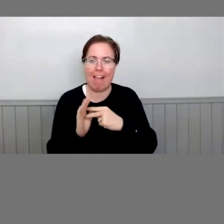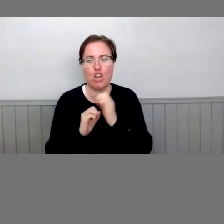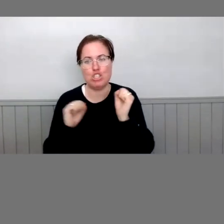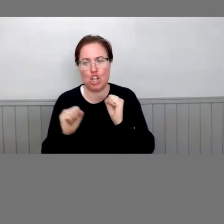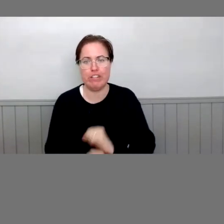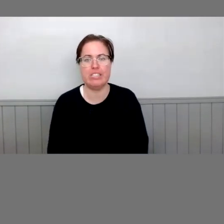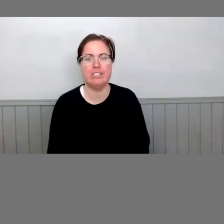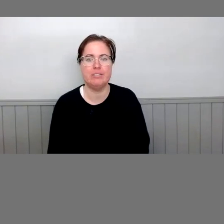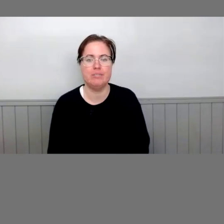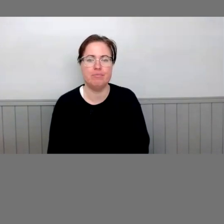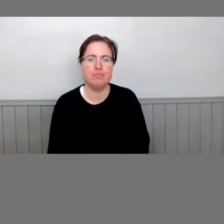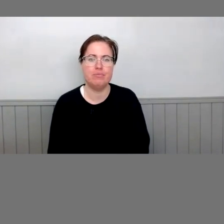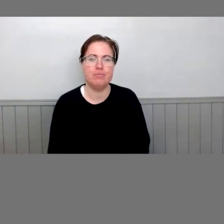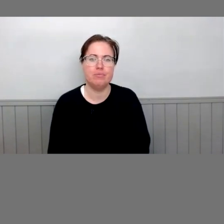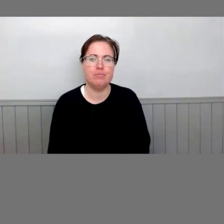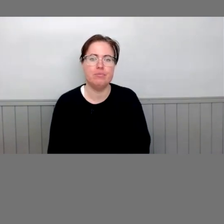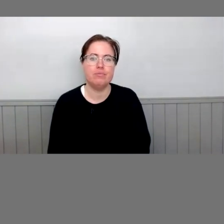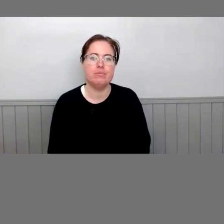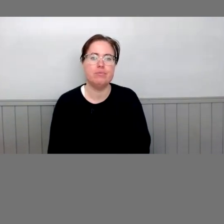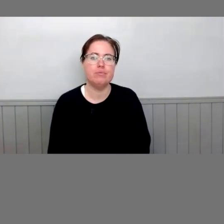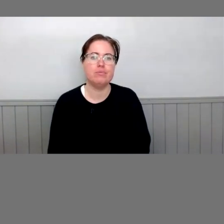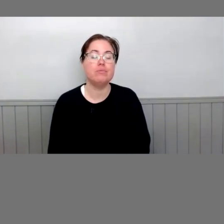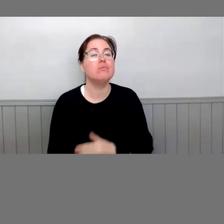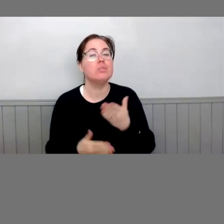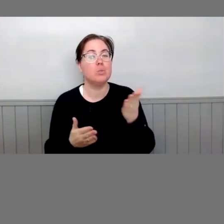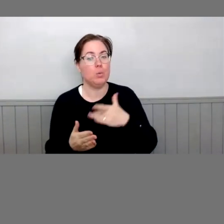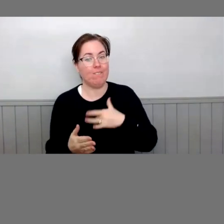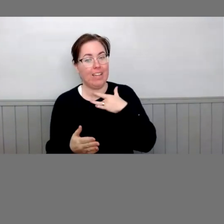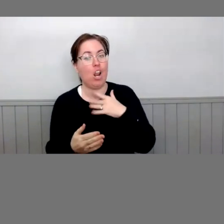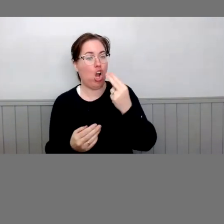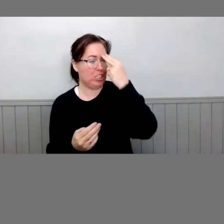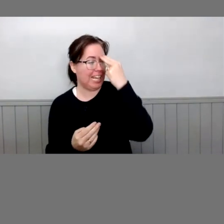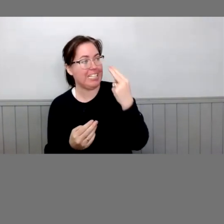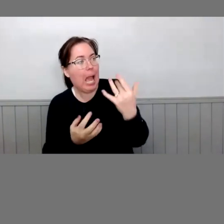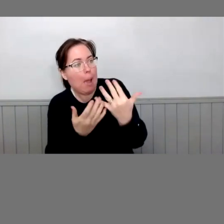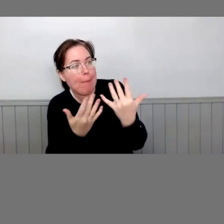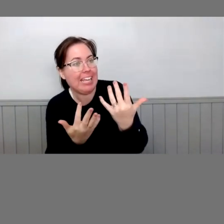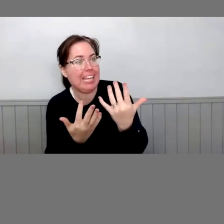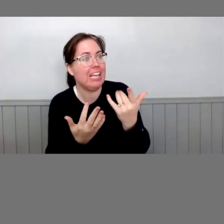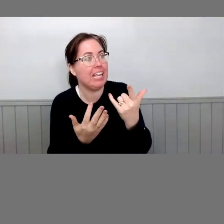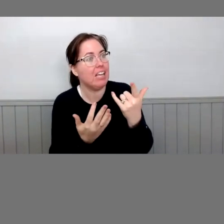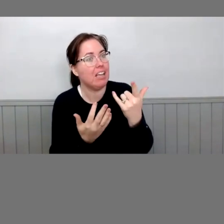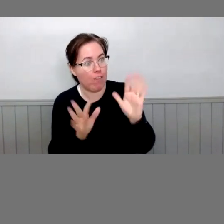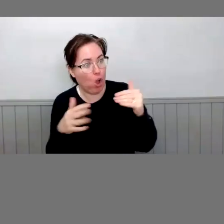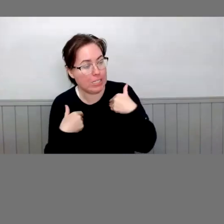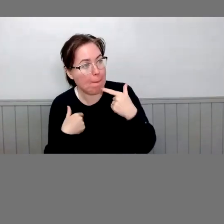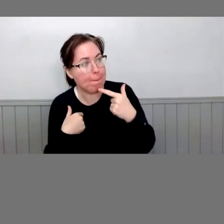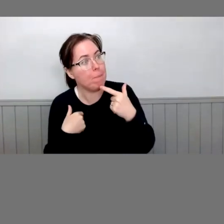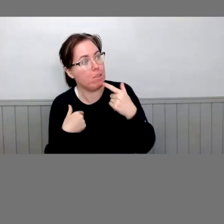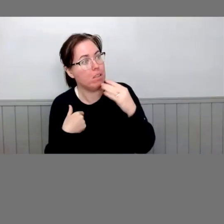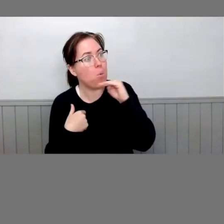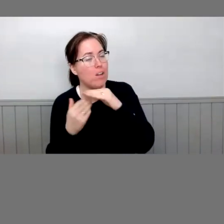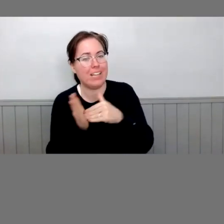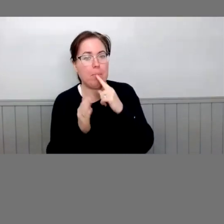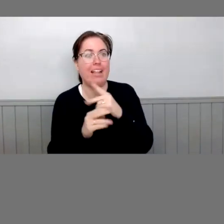Yeah, so I think the conclusion you're saying is that understanding the prevalence of how many people are autistic is important, but it's not the whole picture. You need